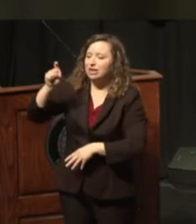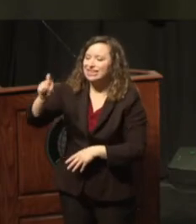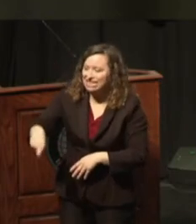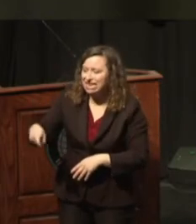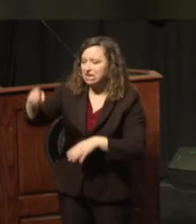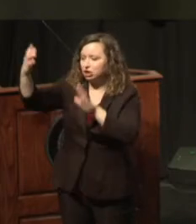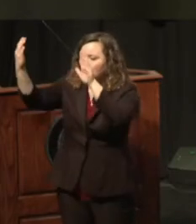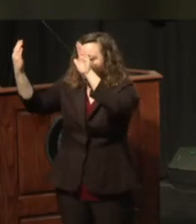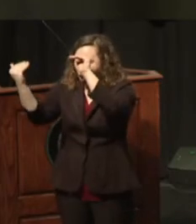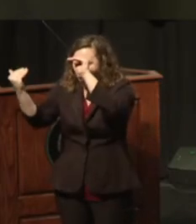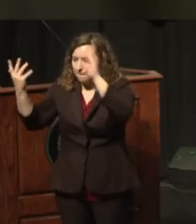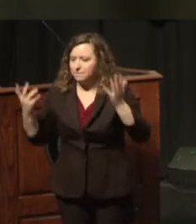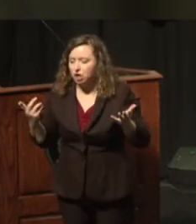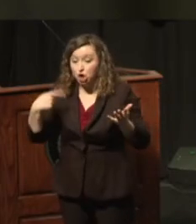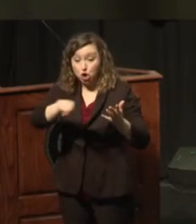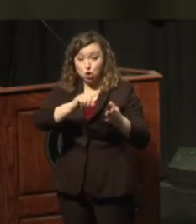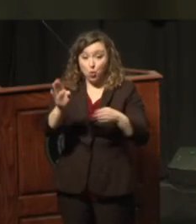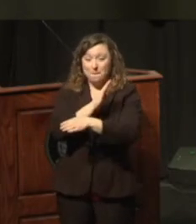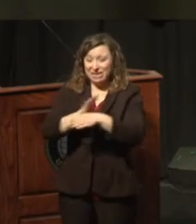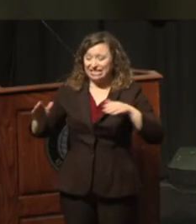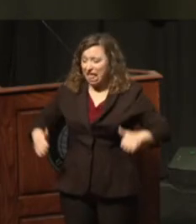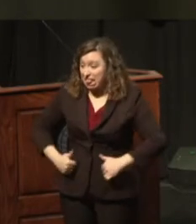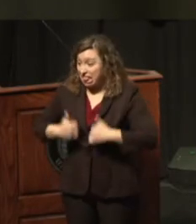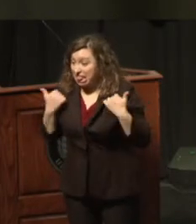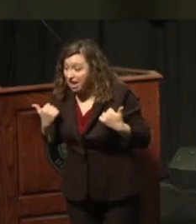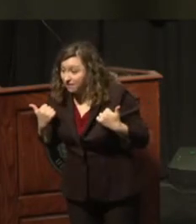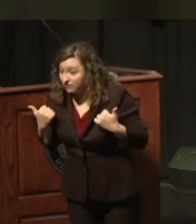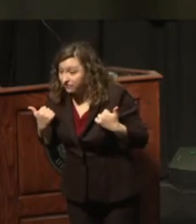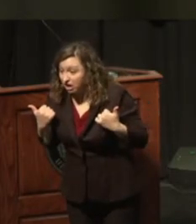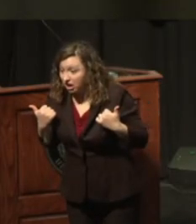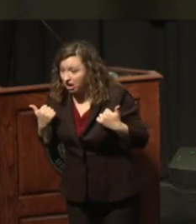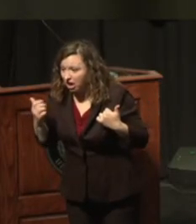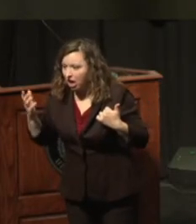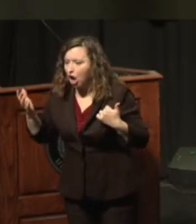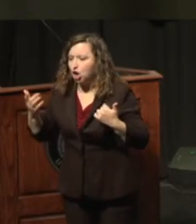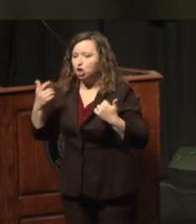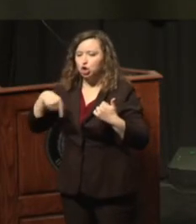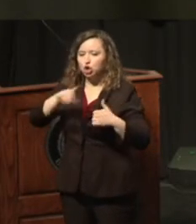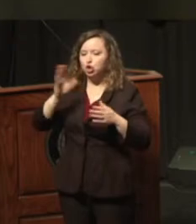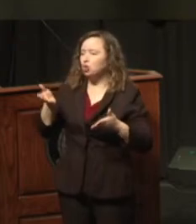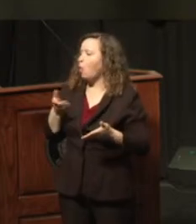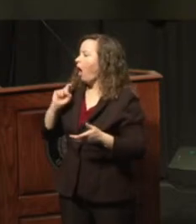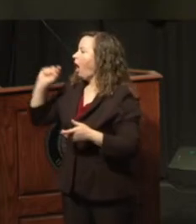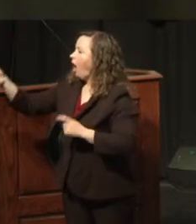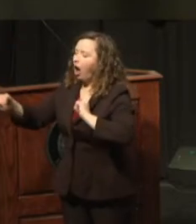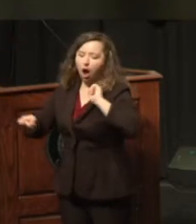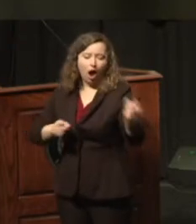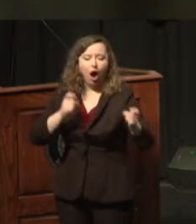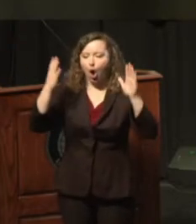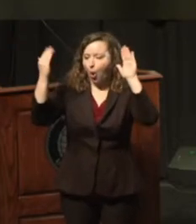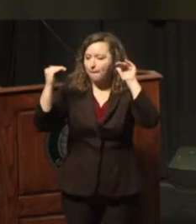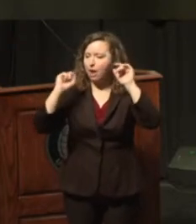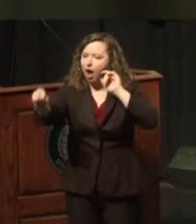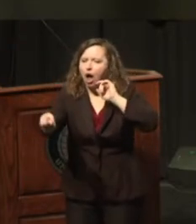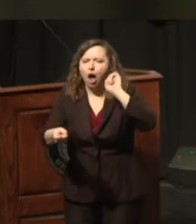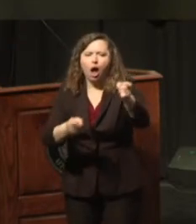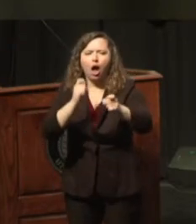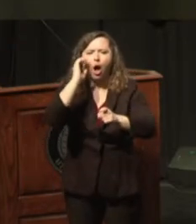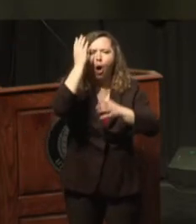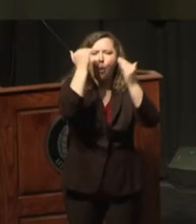you get busy living, you give those around you hope. Trust me.